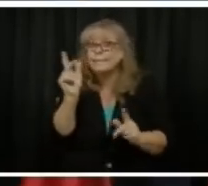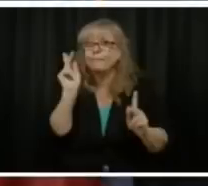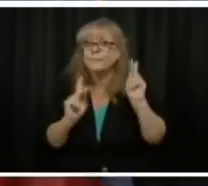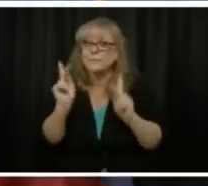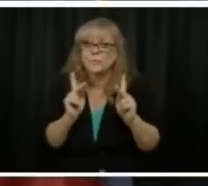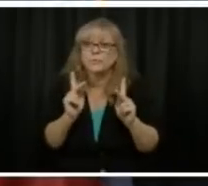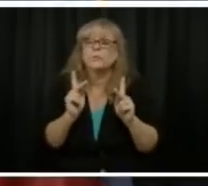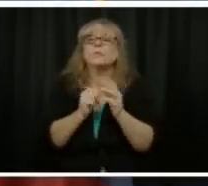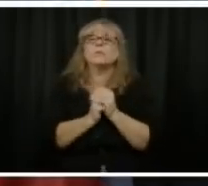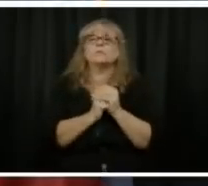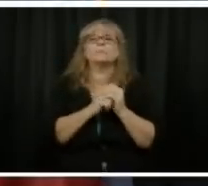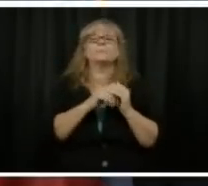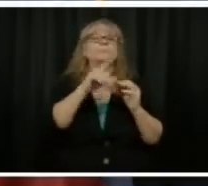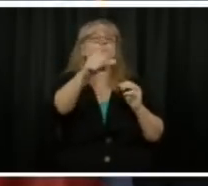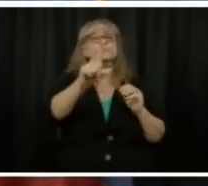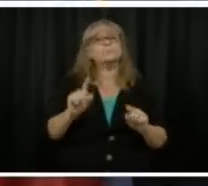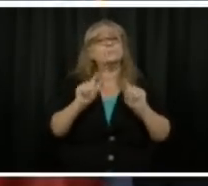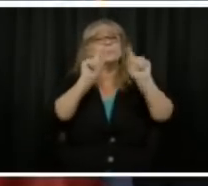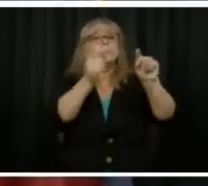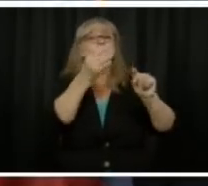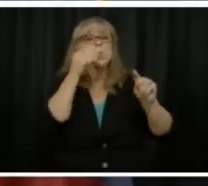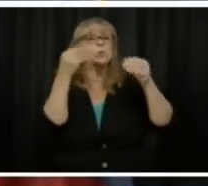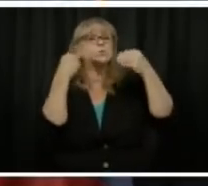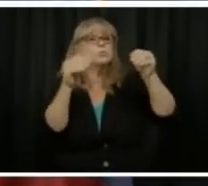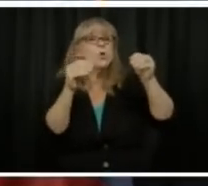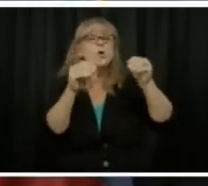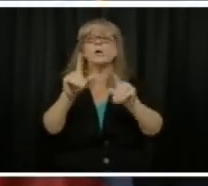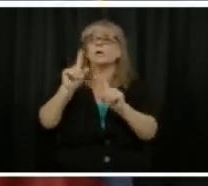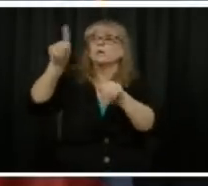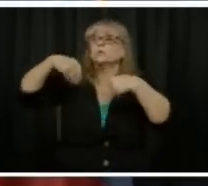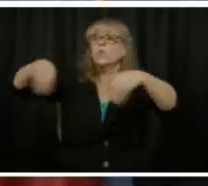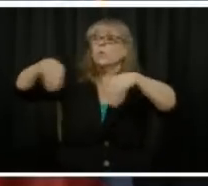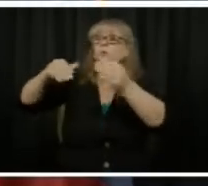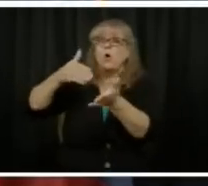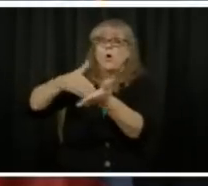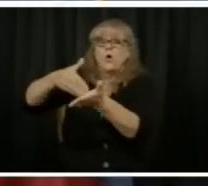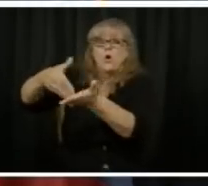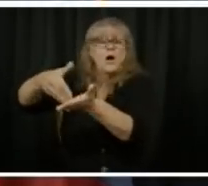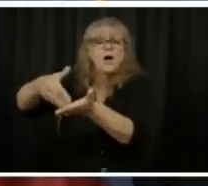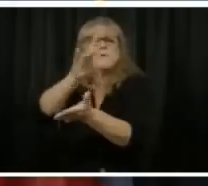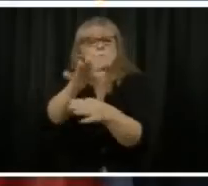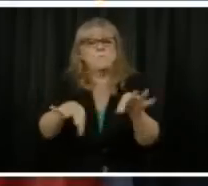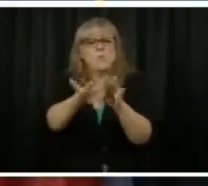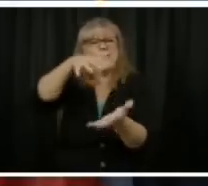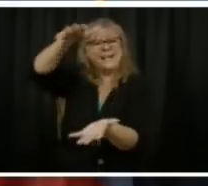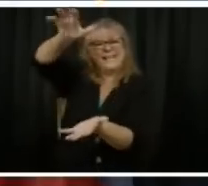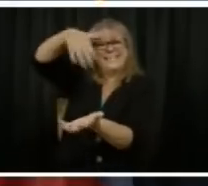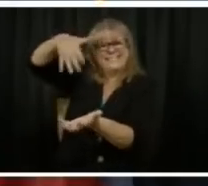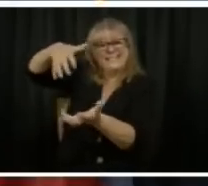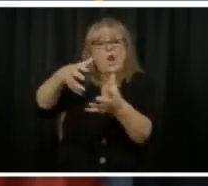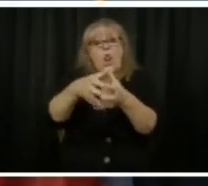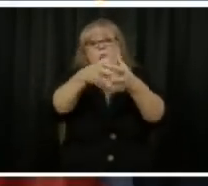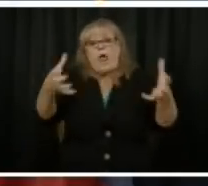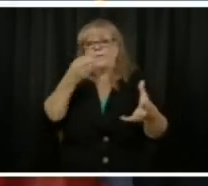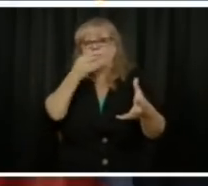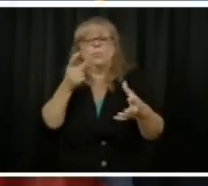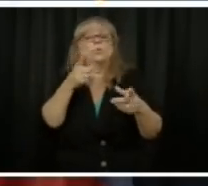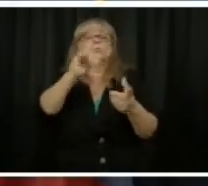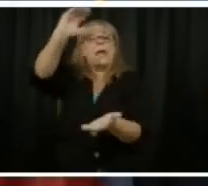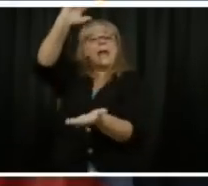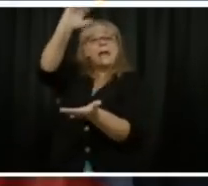half as much. And of course, if you are at all experiencing symptoms, please get tested,